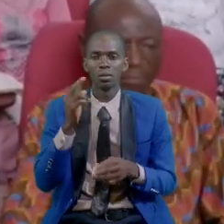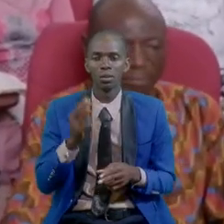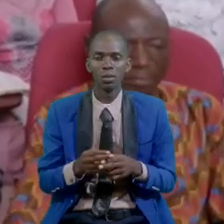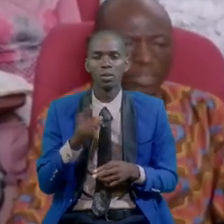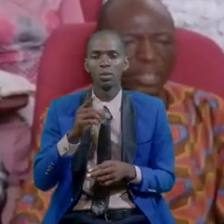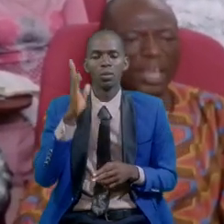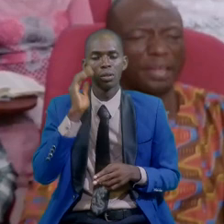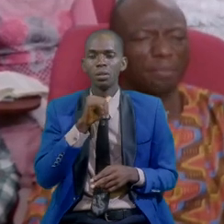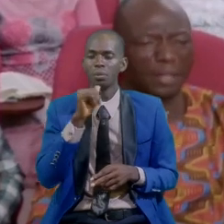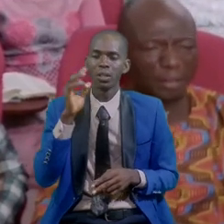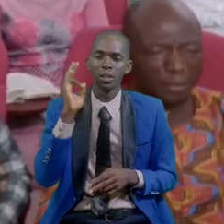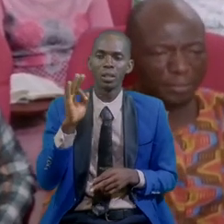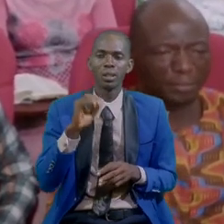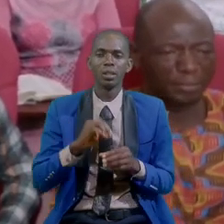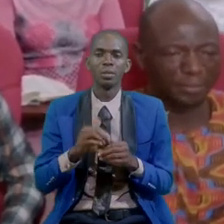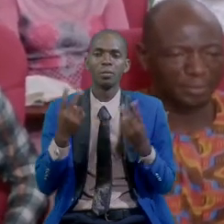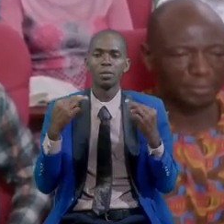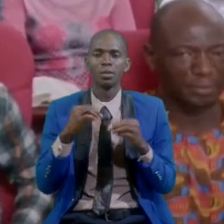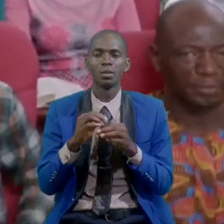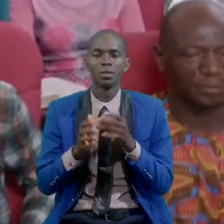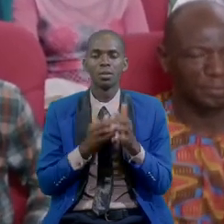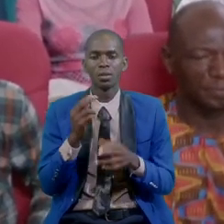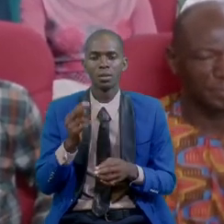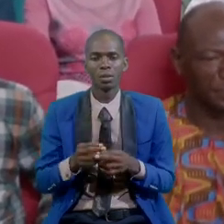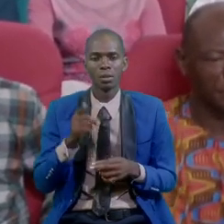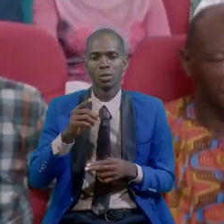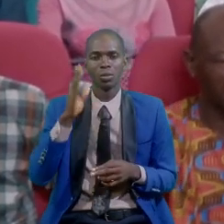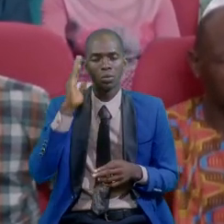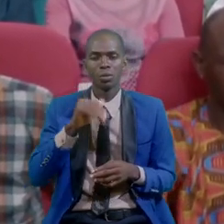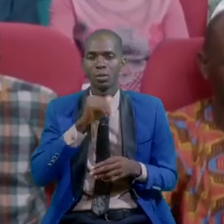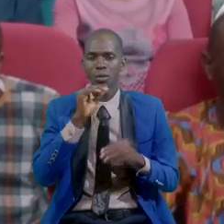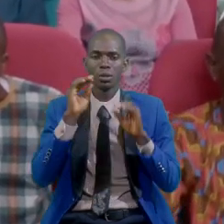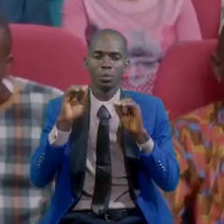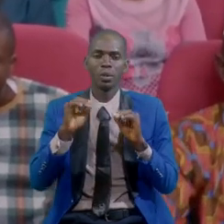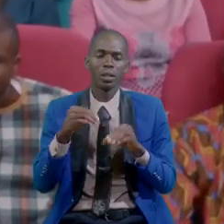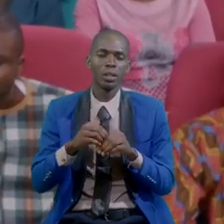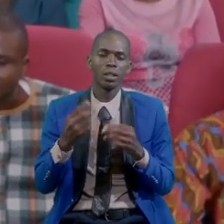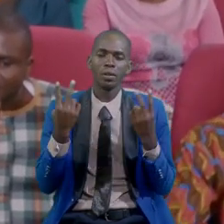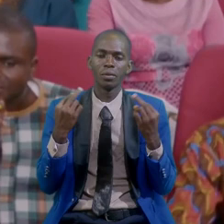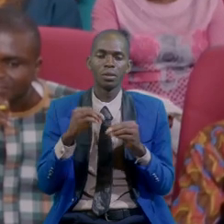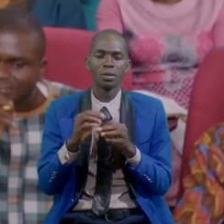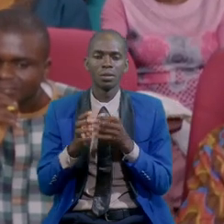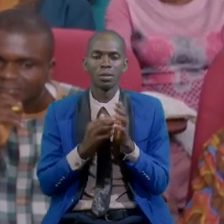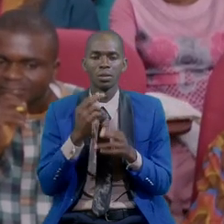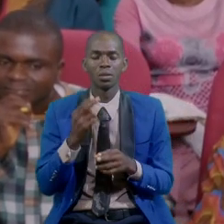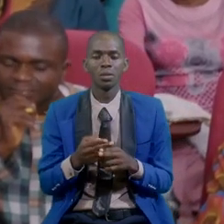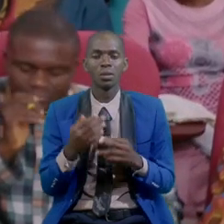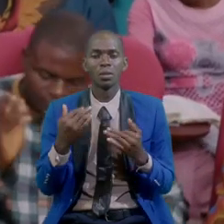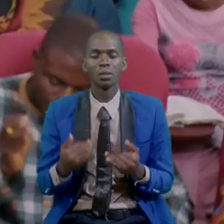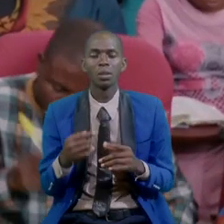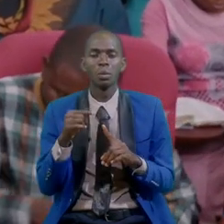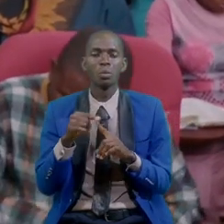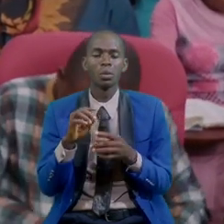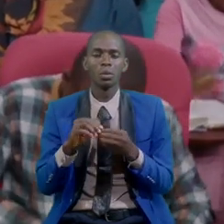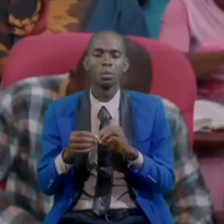in vain. Amen. You will not minister in vain. Amen. Let's come to point number three